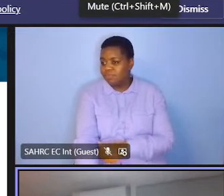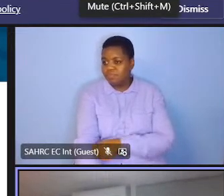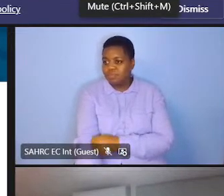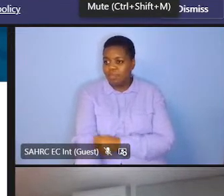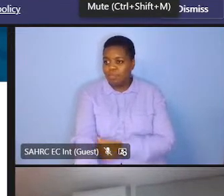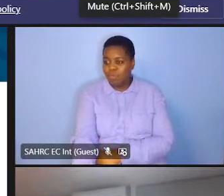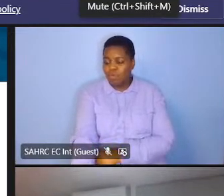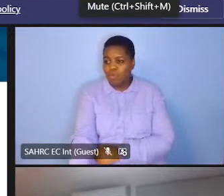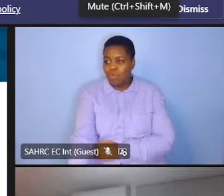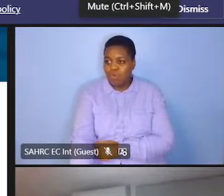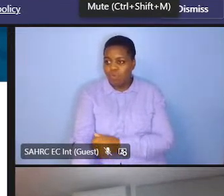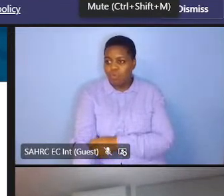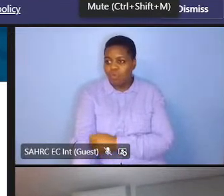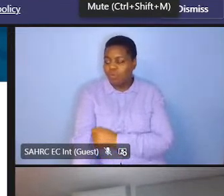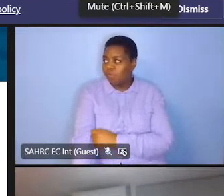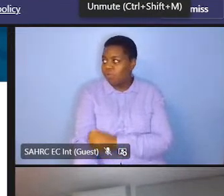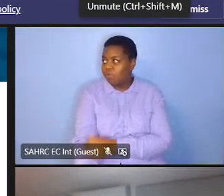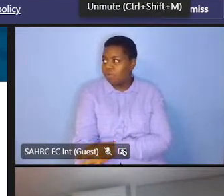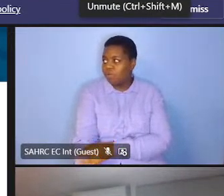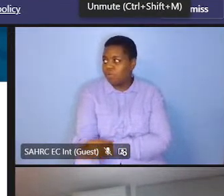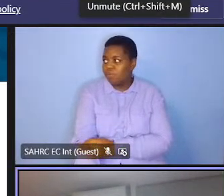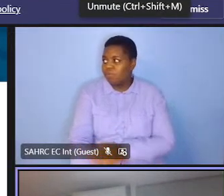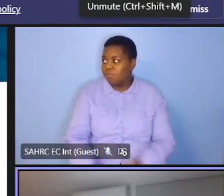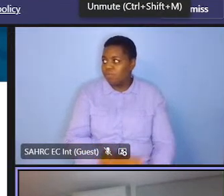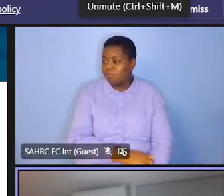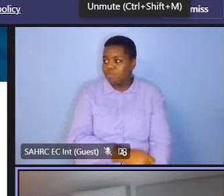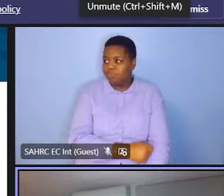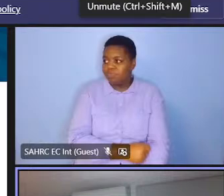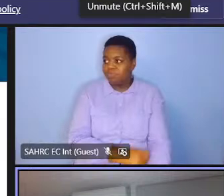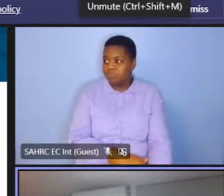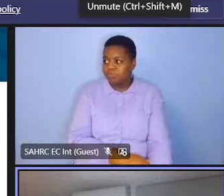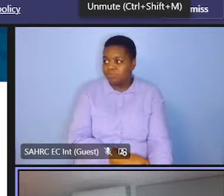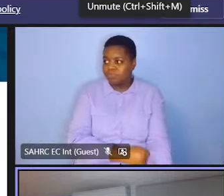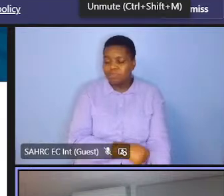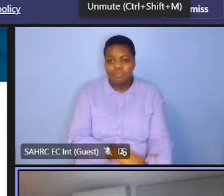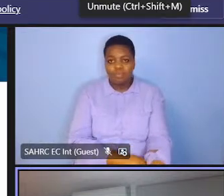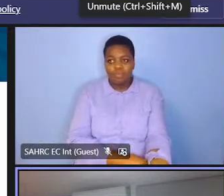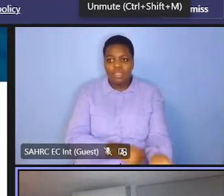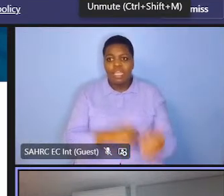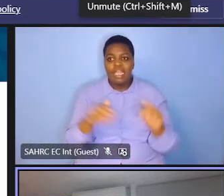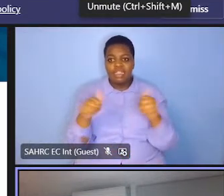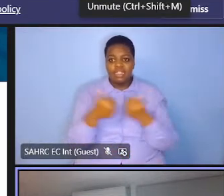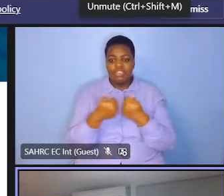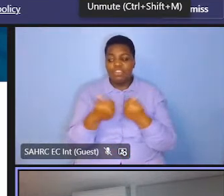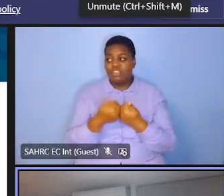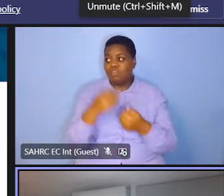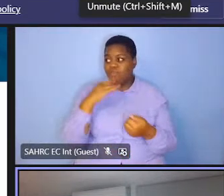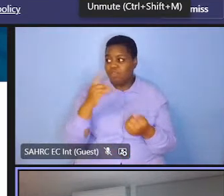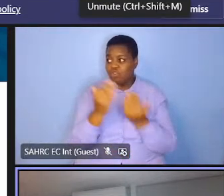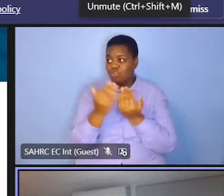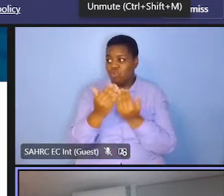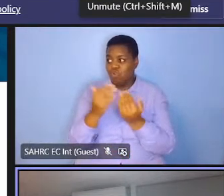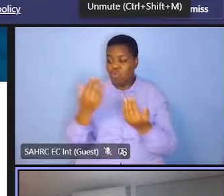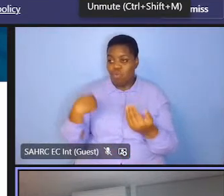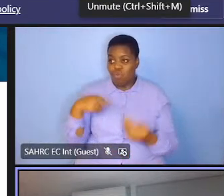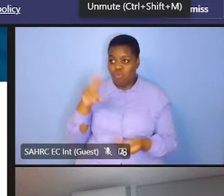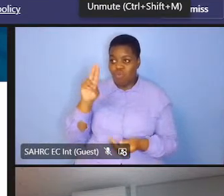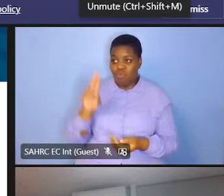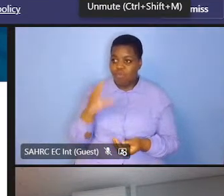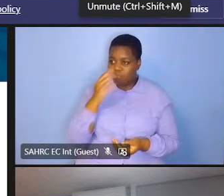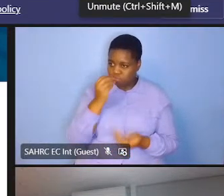backtrack maybe for 1 second. Thank you. And the challenges with the guidelines for school uniform are as